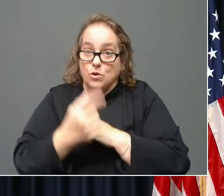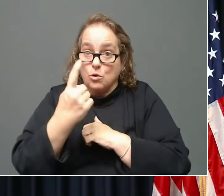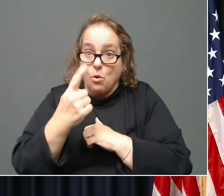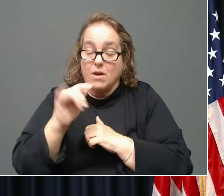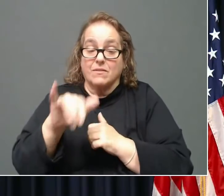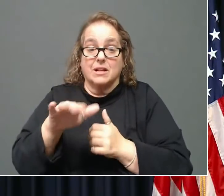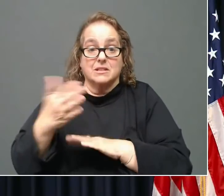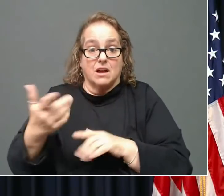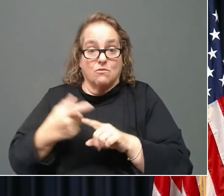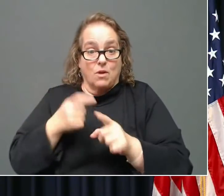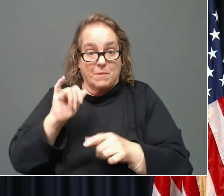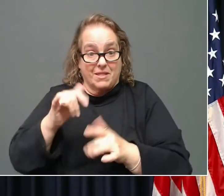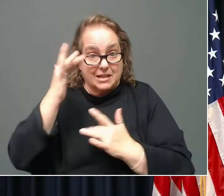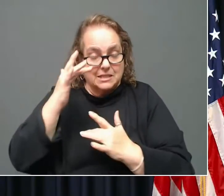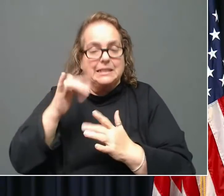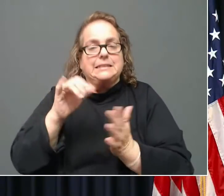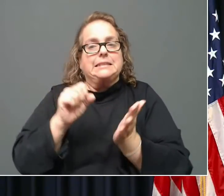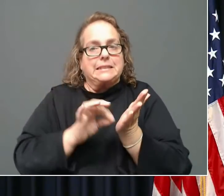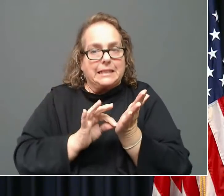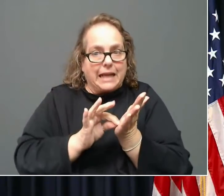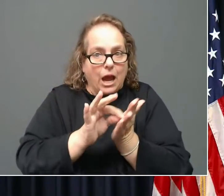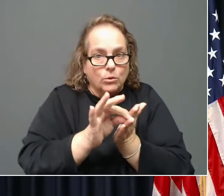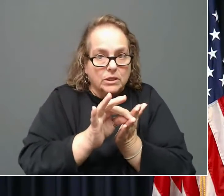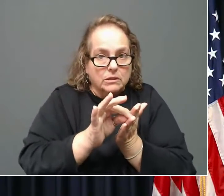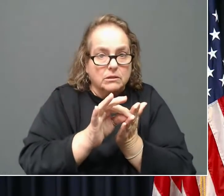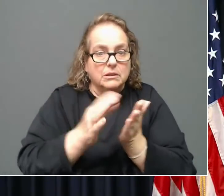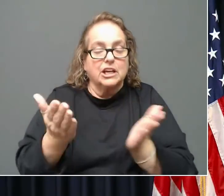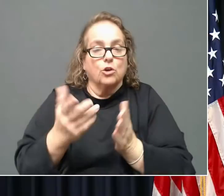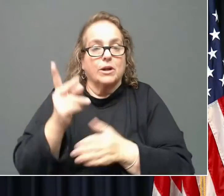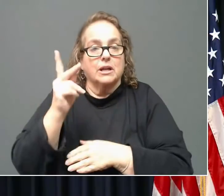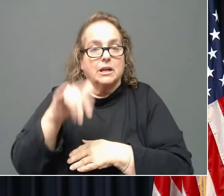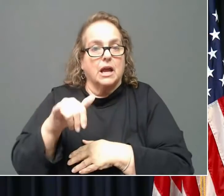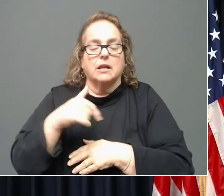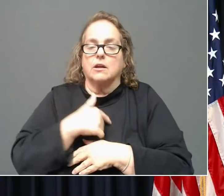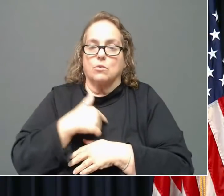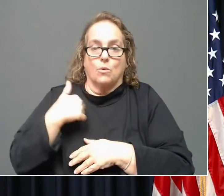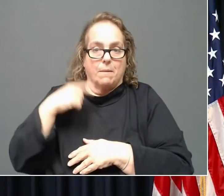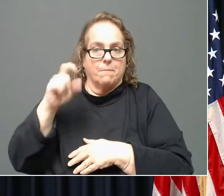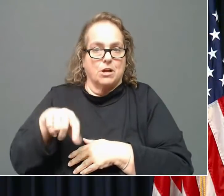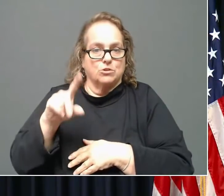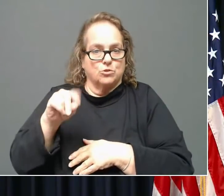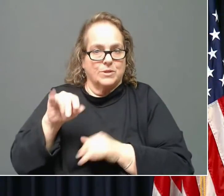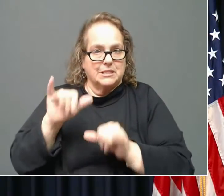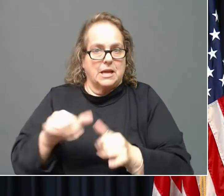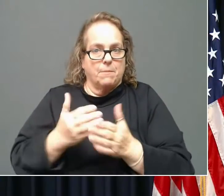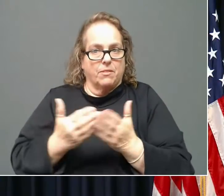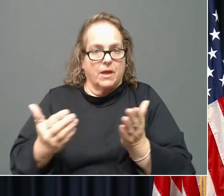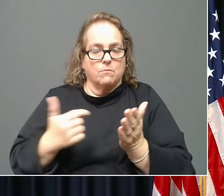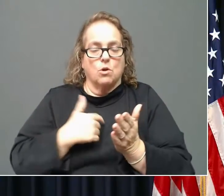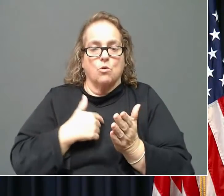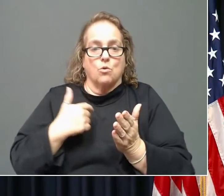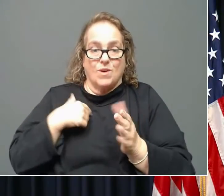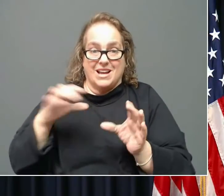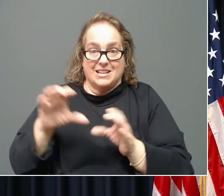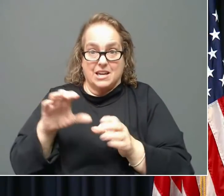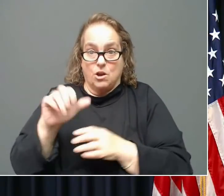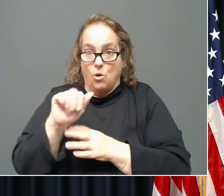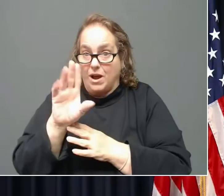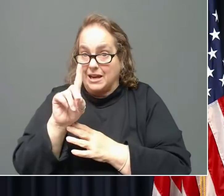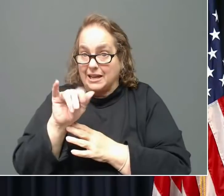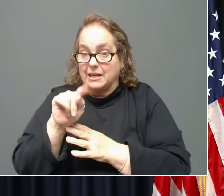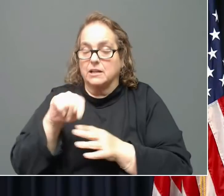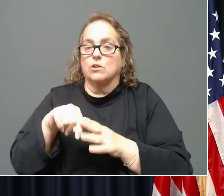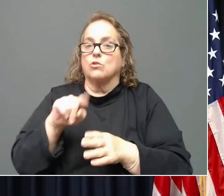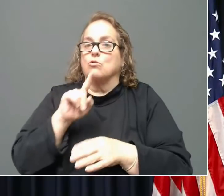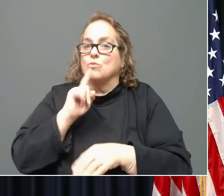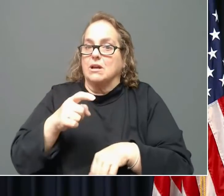is counted. We in Kentucky must do the same. We performed this audit in real time until cases skyrocketed